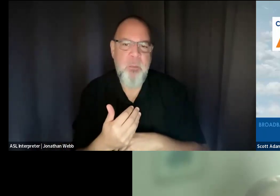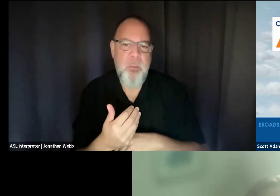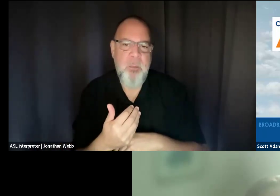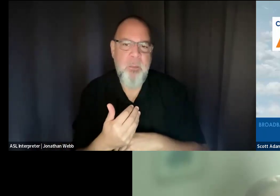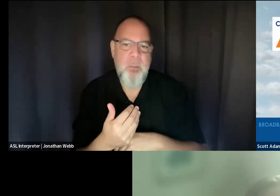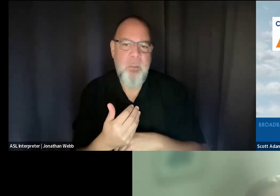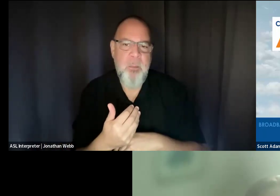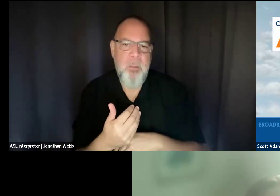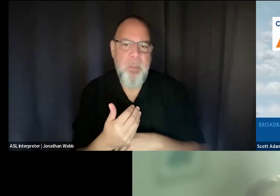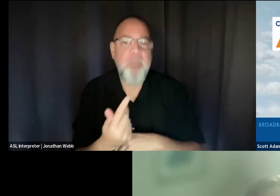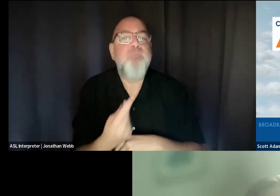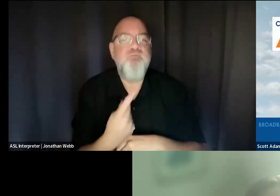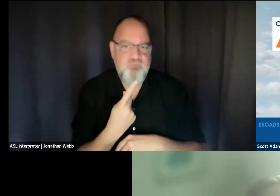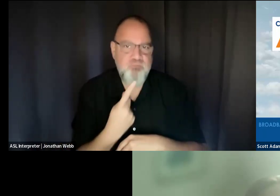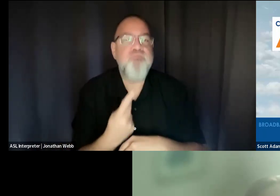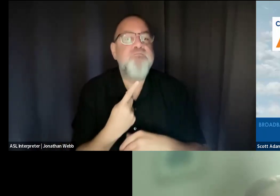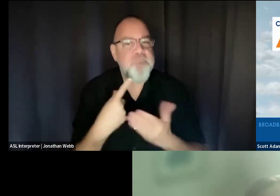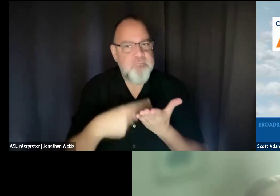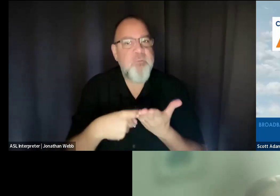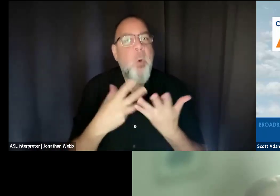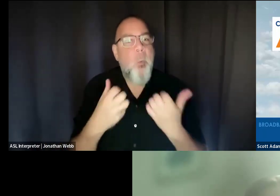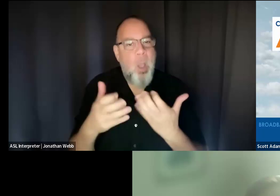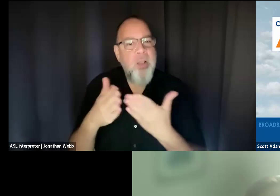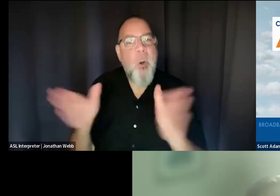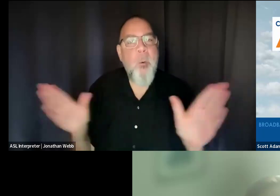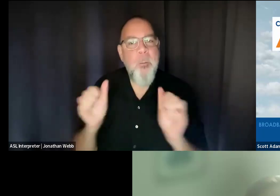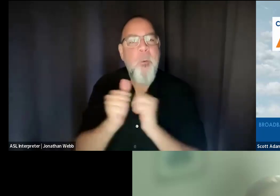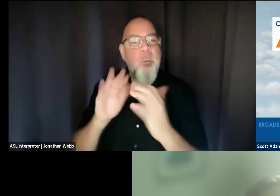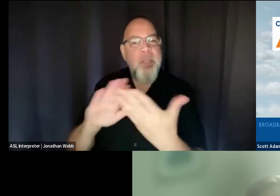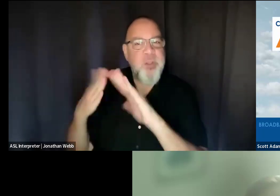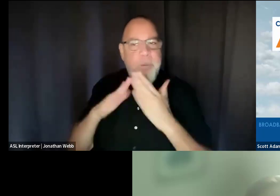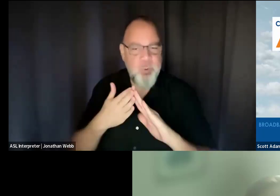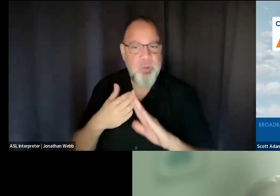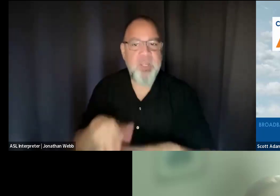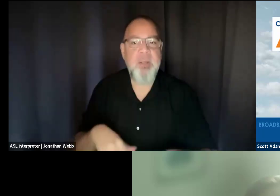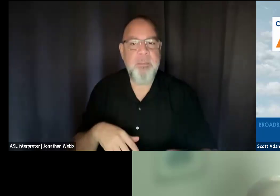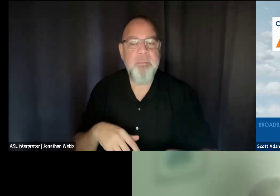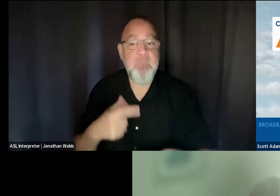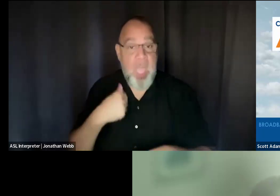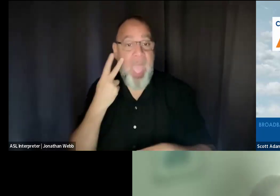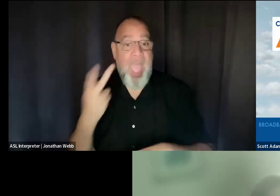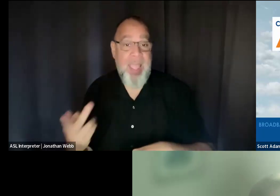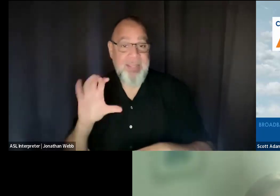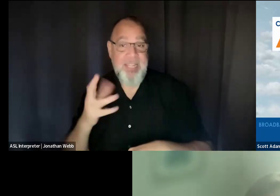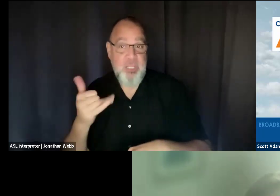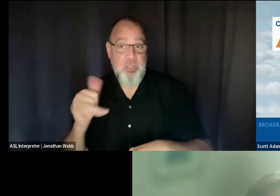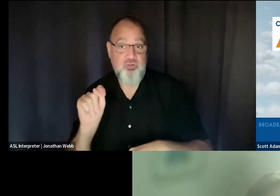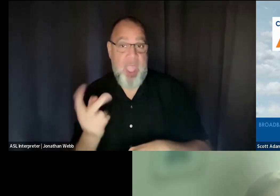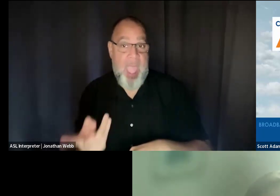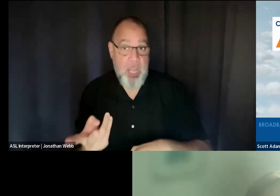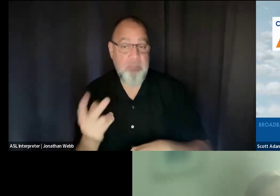make sure we open this up to the community. So Sure. I know there's 2 questions in the chat. I'm